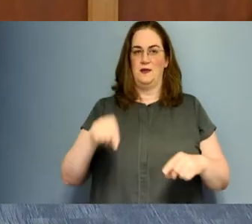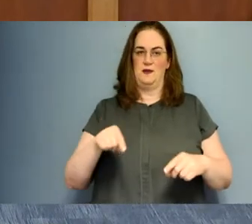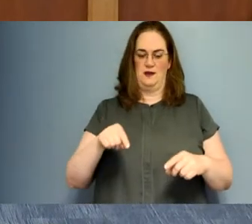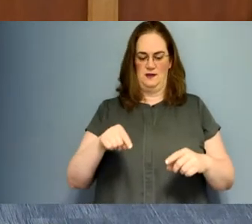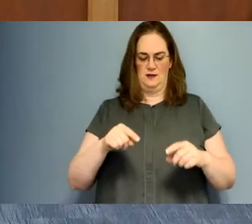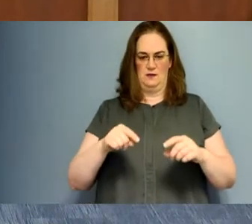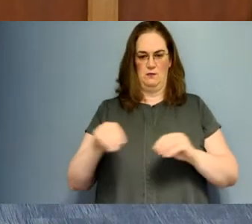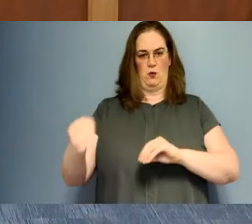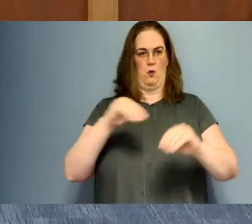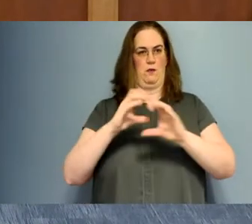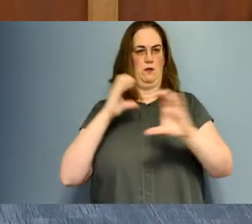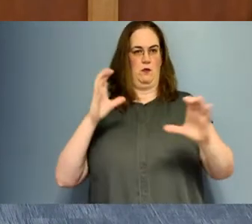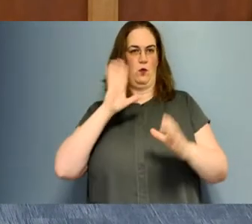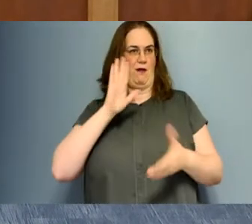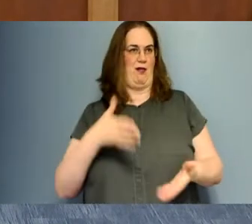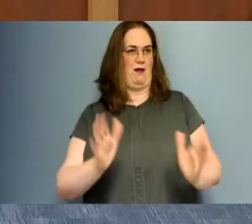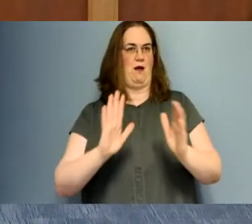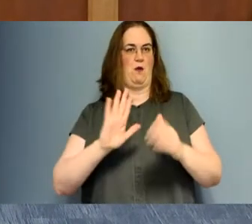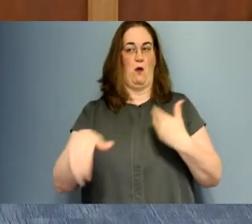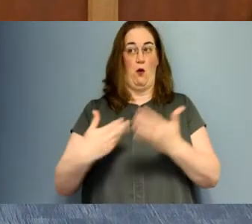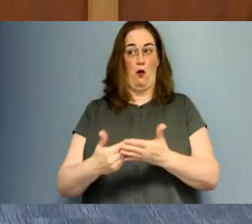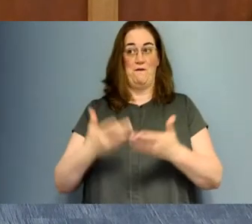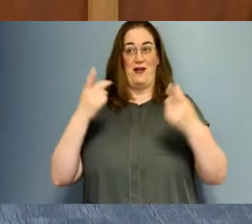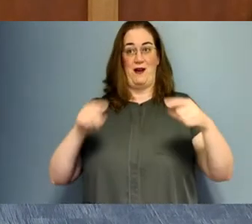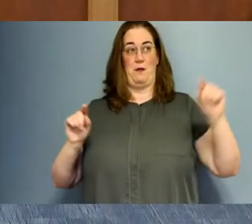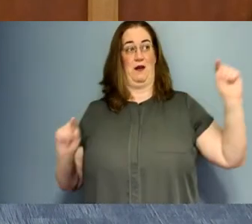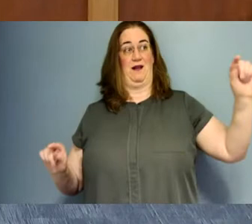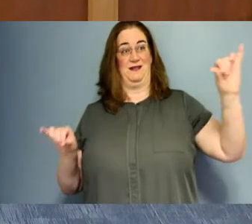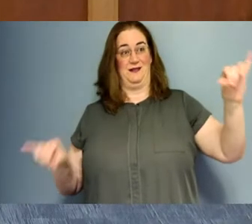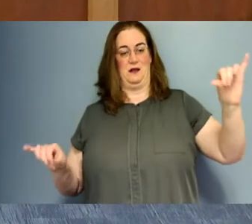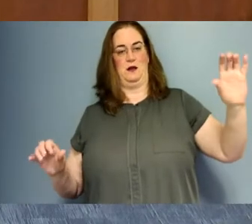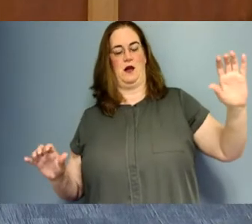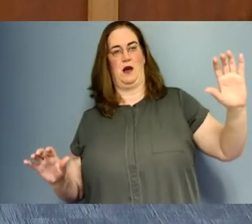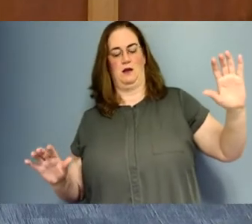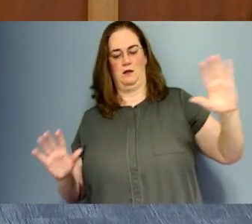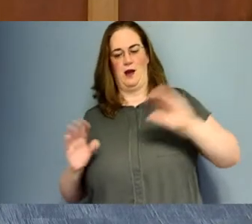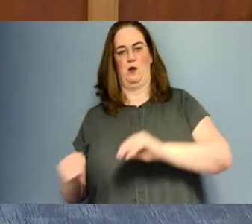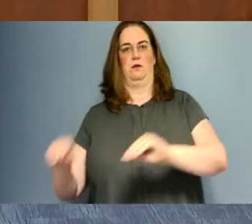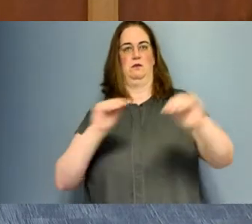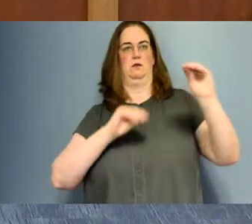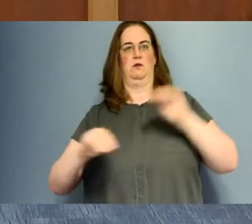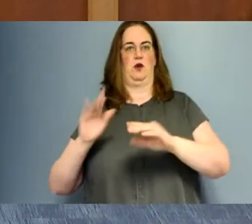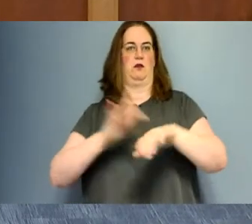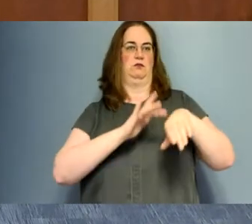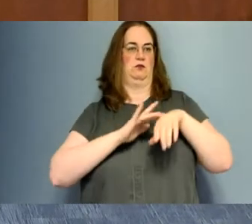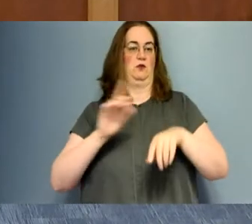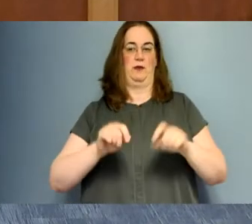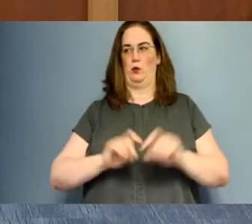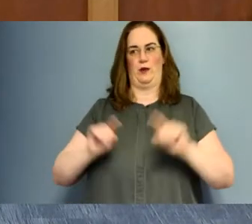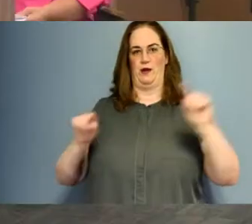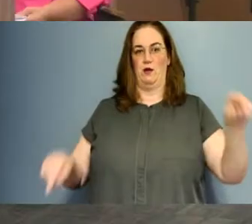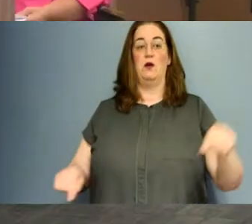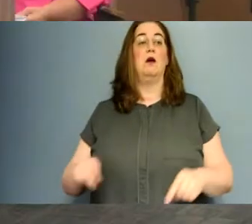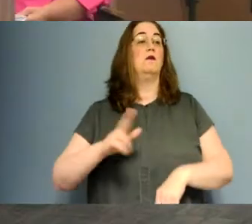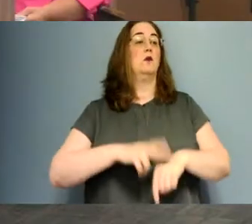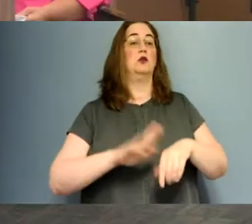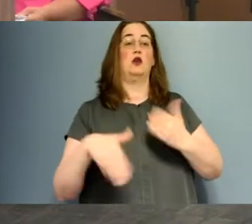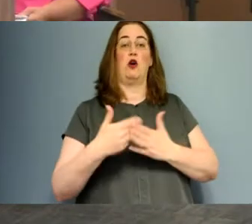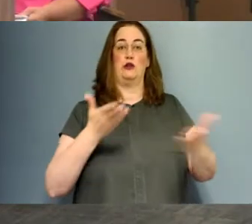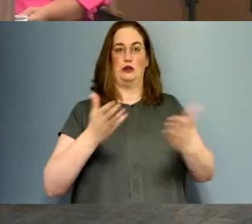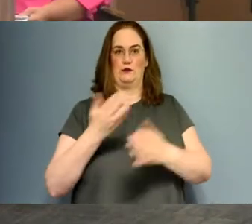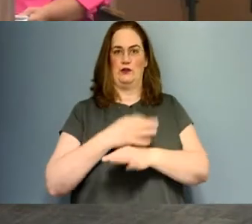allows all of that to get to people who may not be able to get to those other places. And of course, all the services are free.